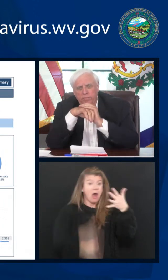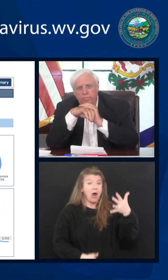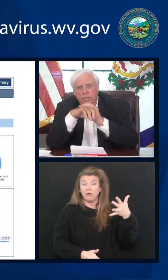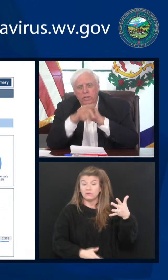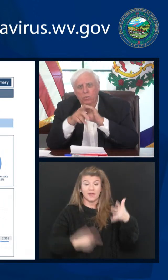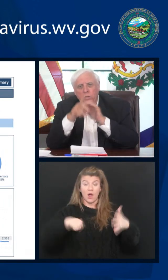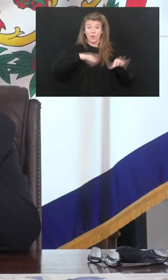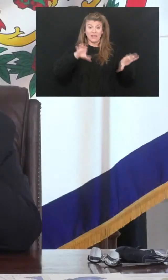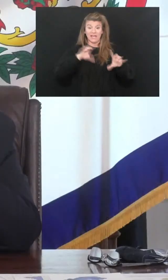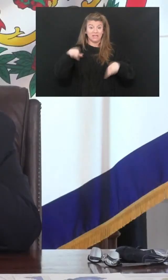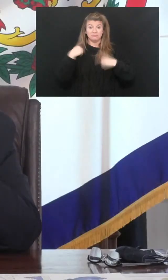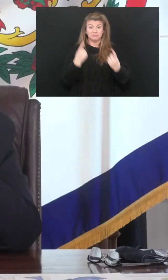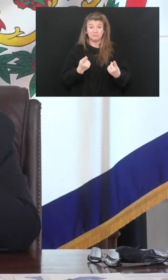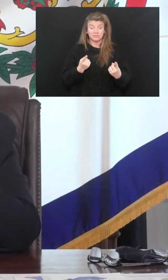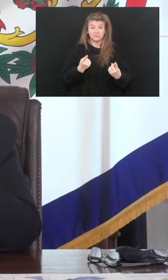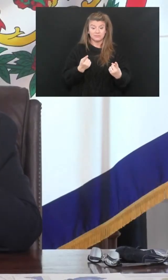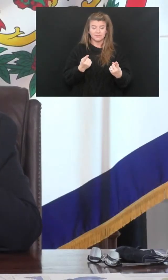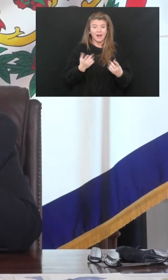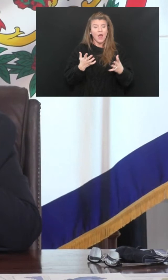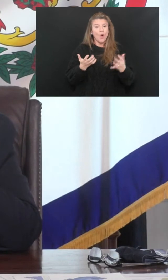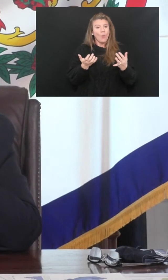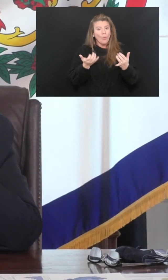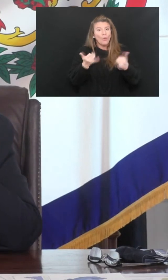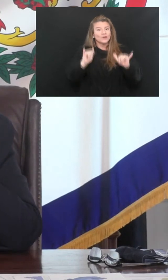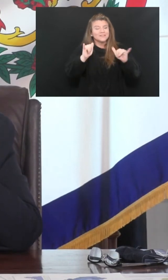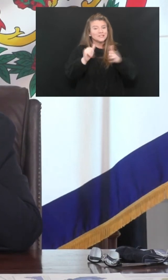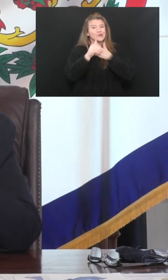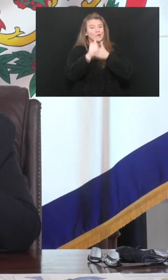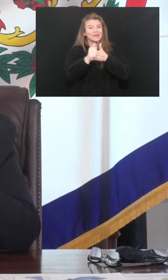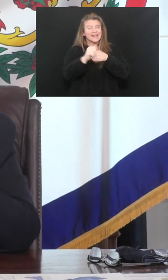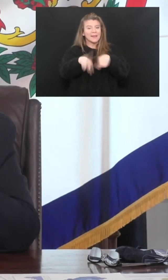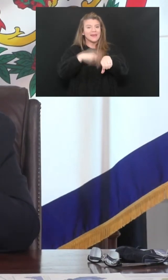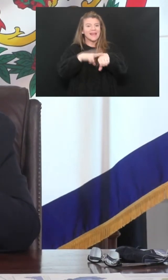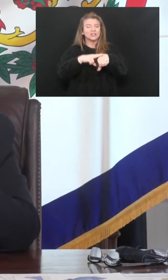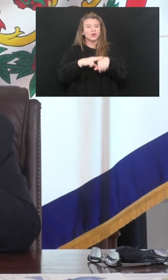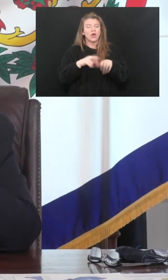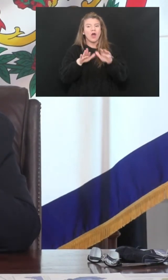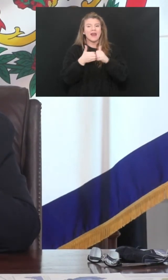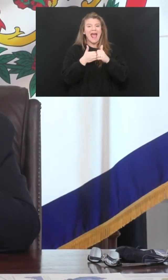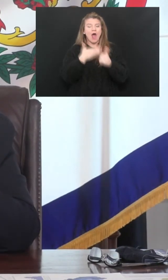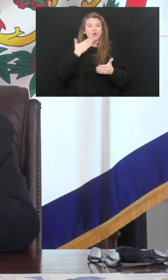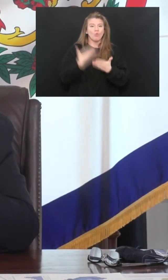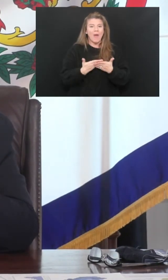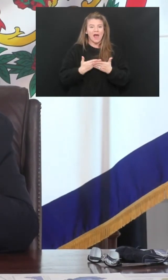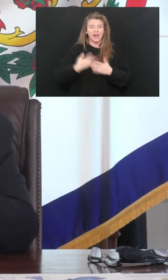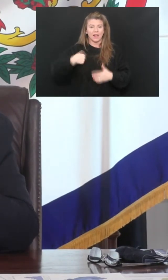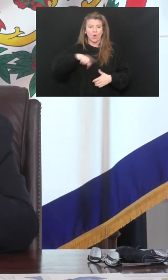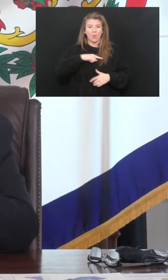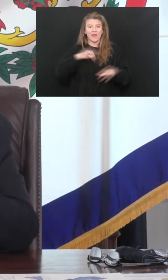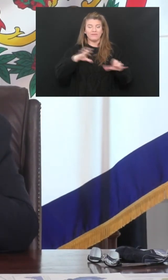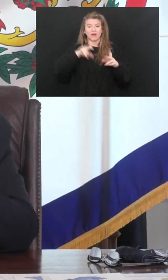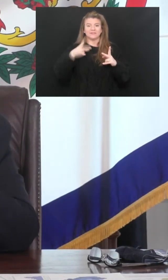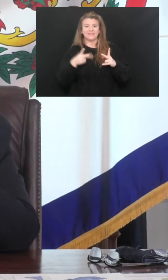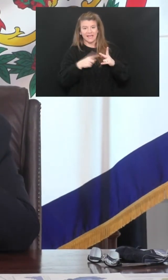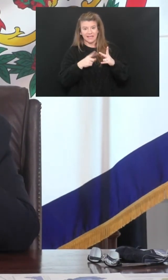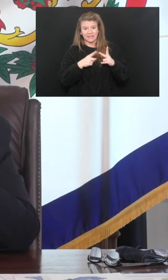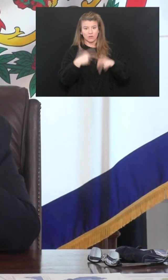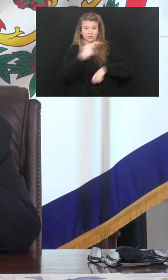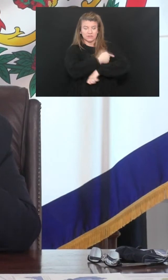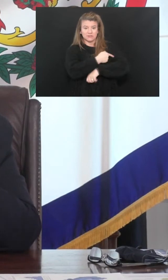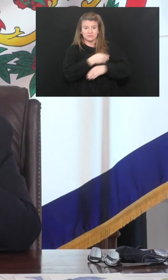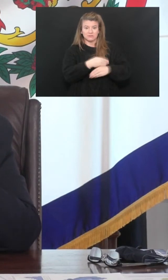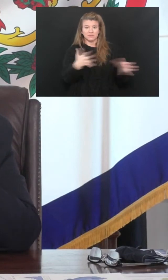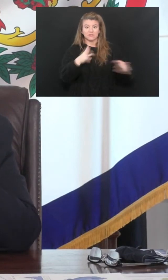did, we still lead our nation in how efficiently we have gotten second-round doses to our